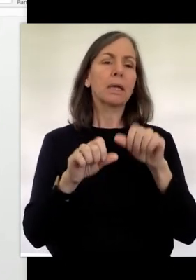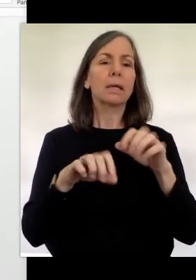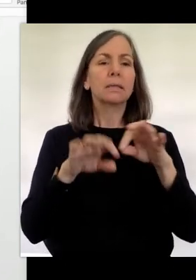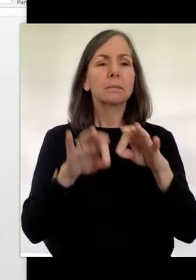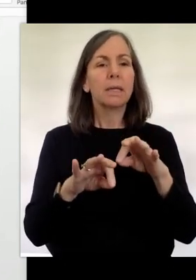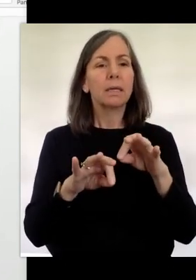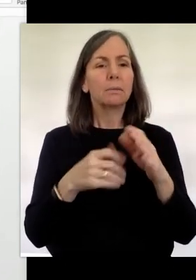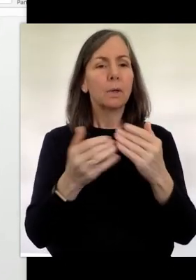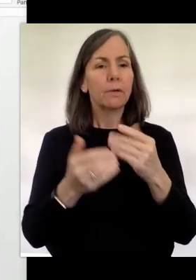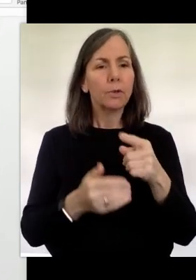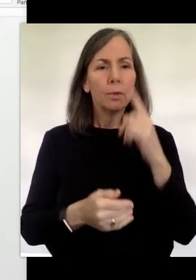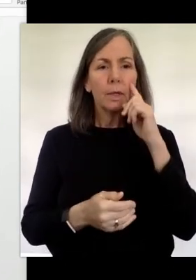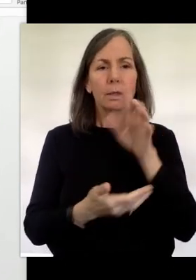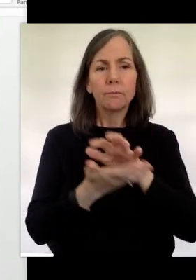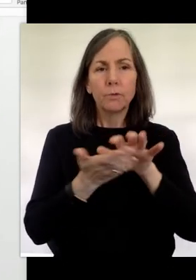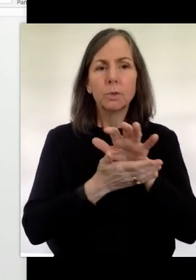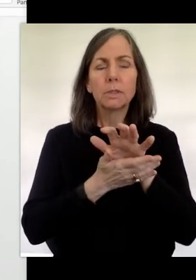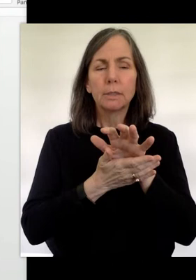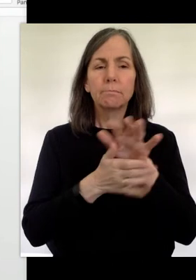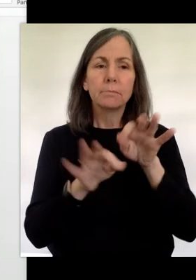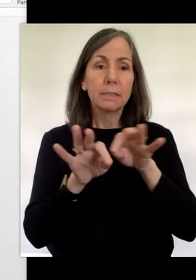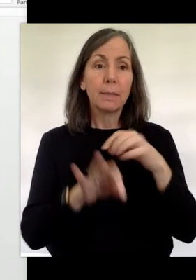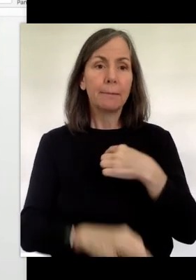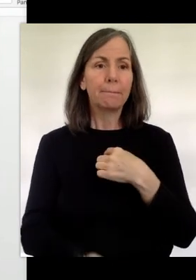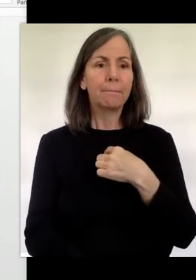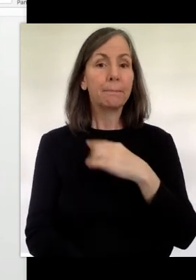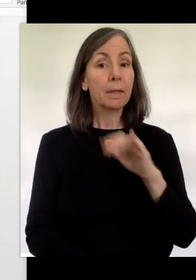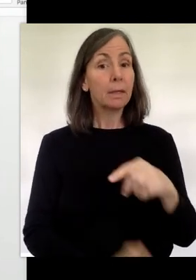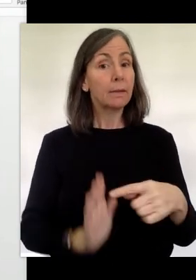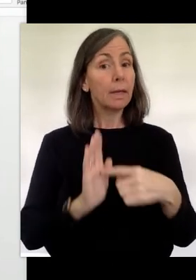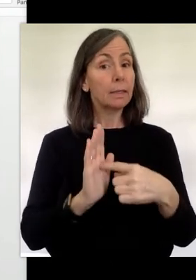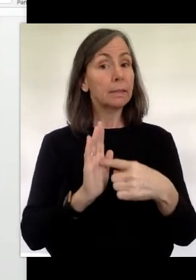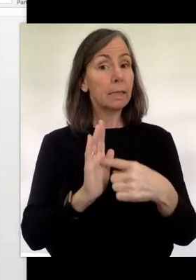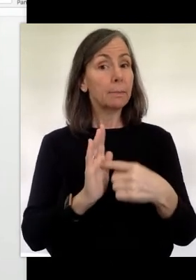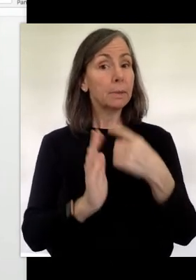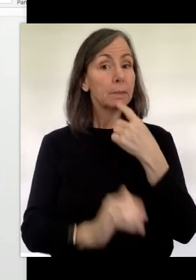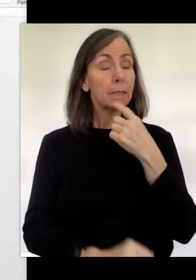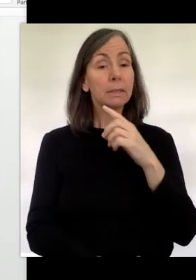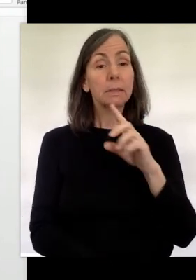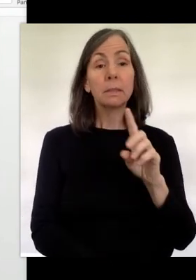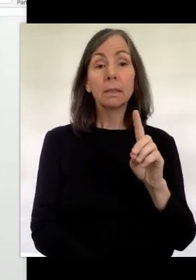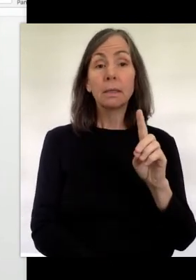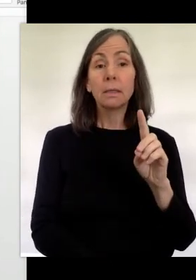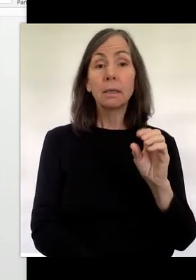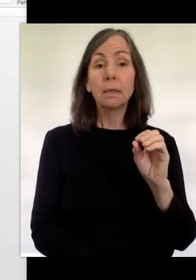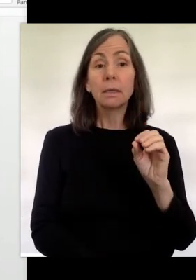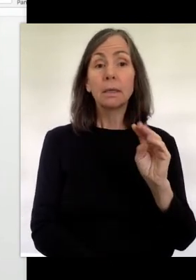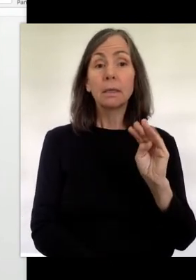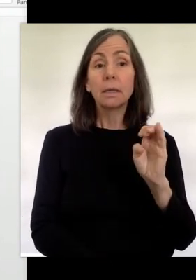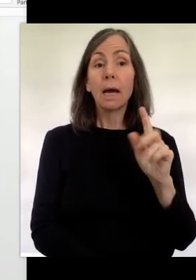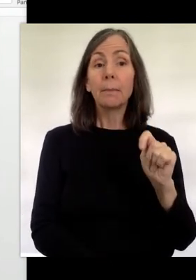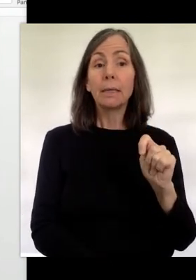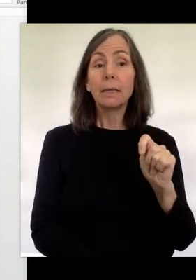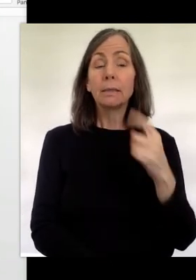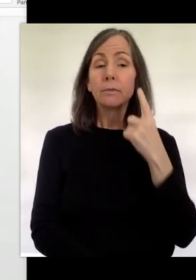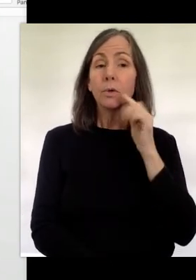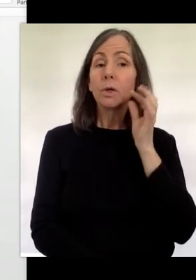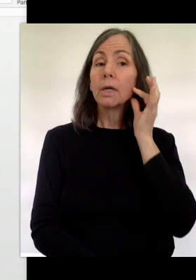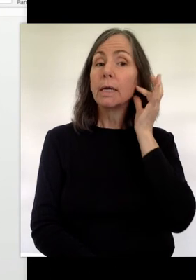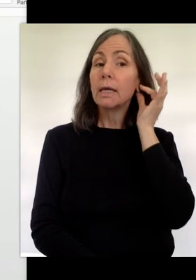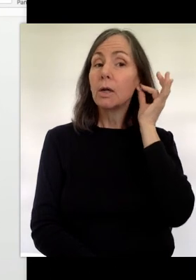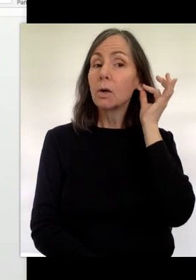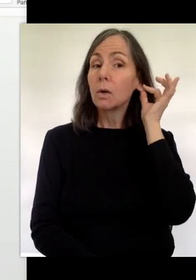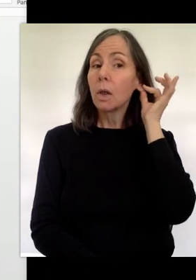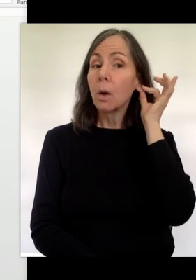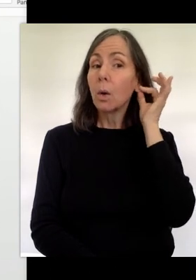find confusing. The example says, it is dominant to have unattached earlobes. And I put the letter